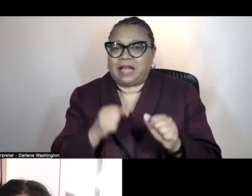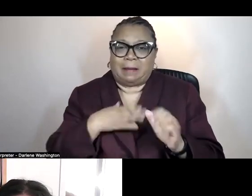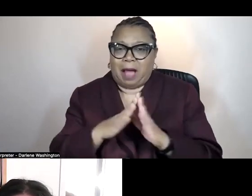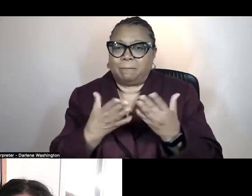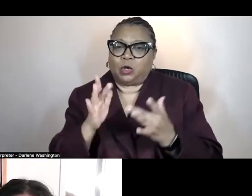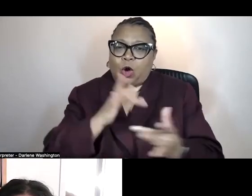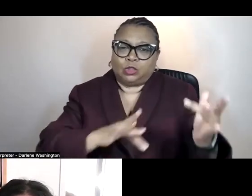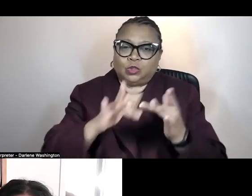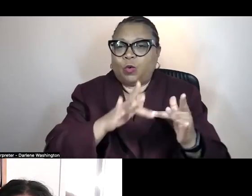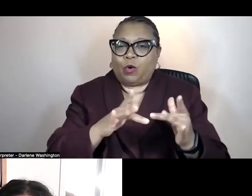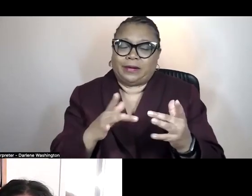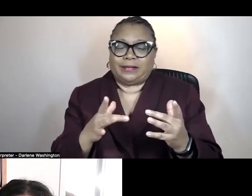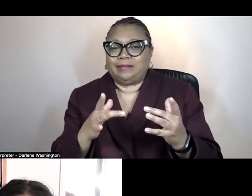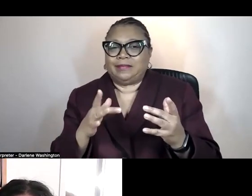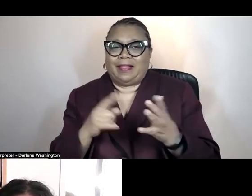on tour.